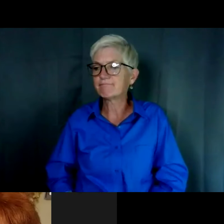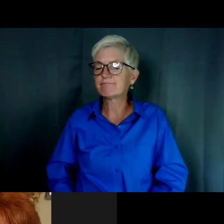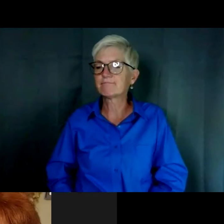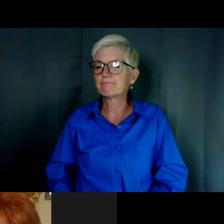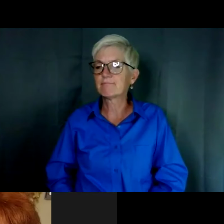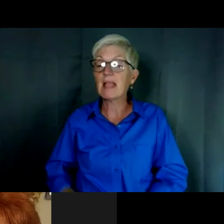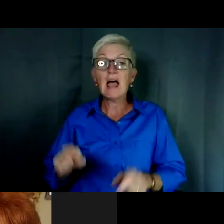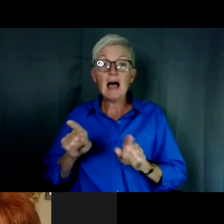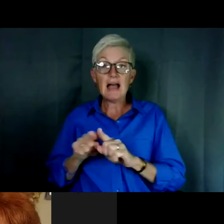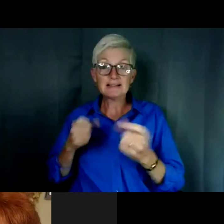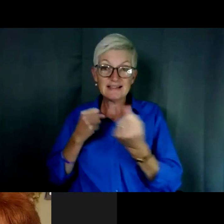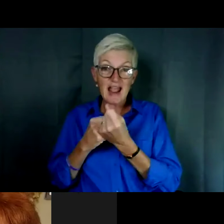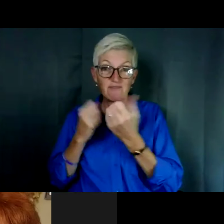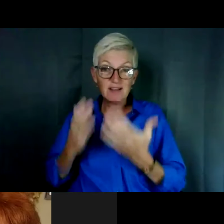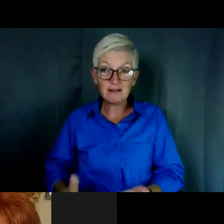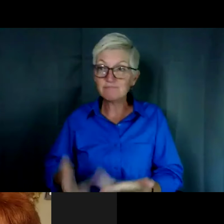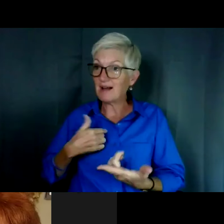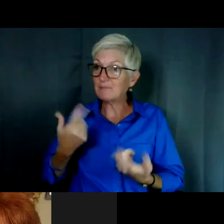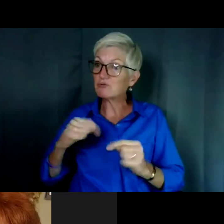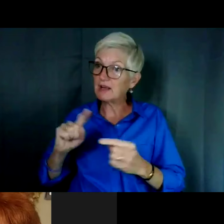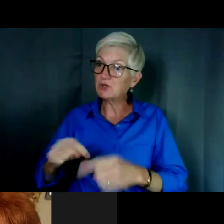I'm trying to, you know, change that.